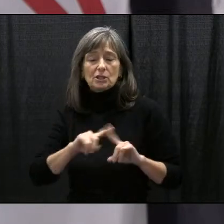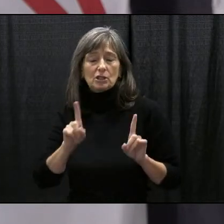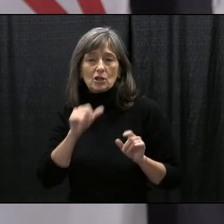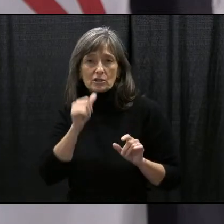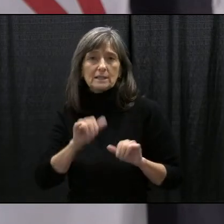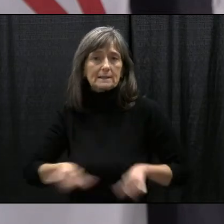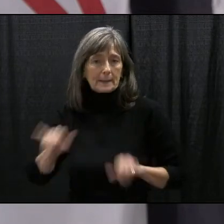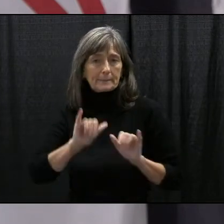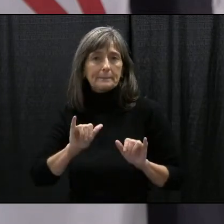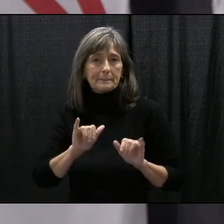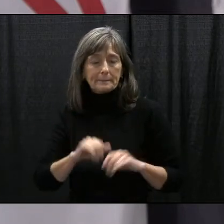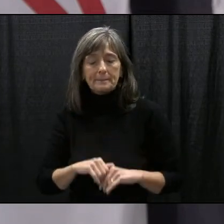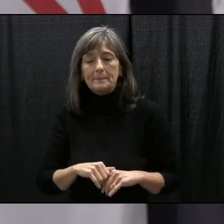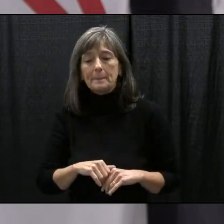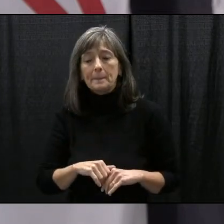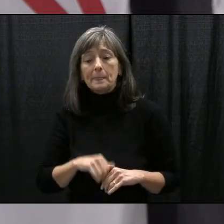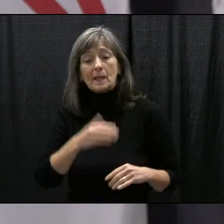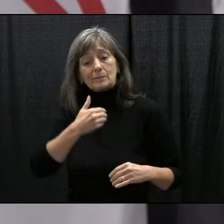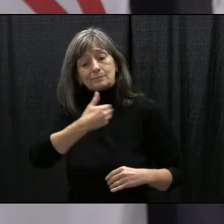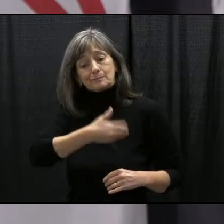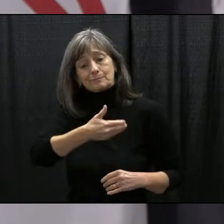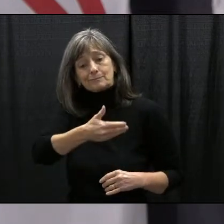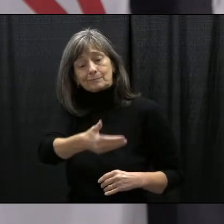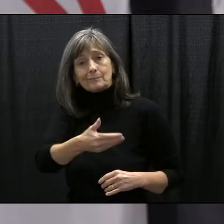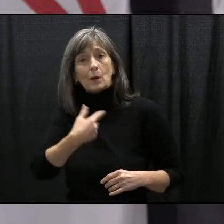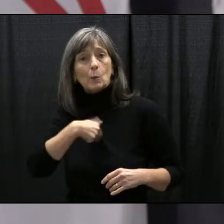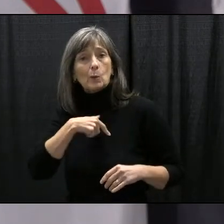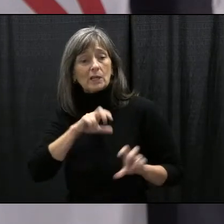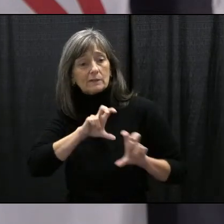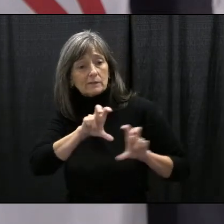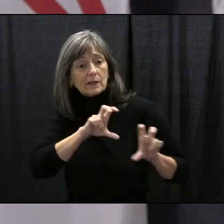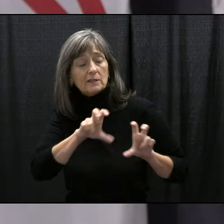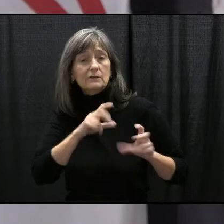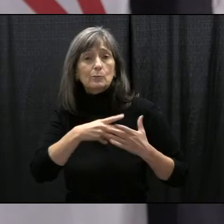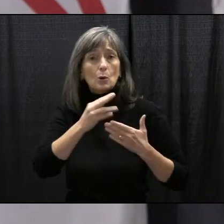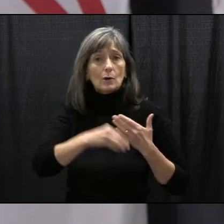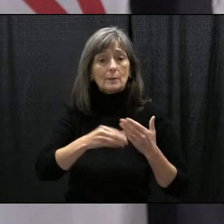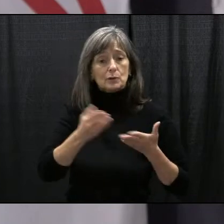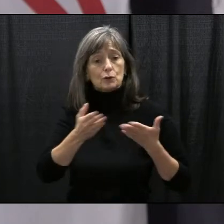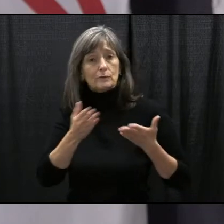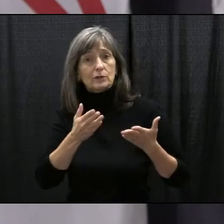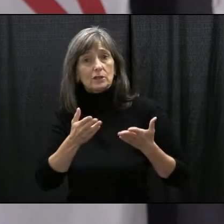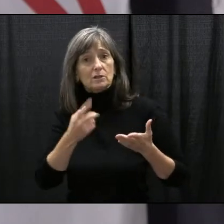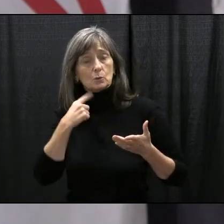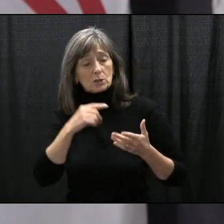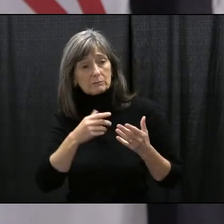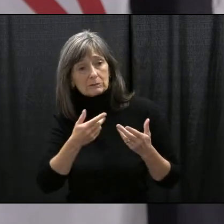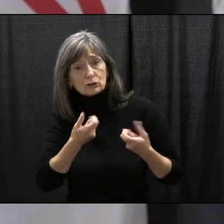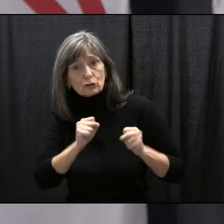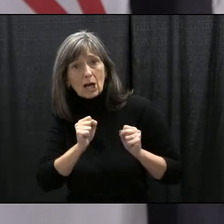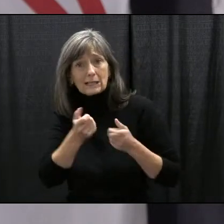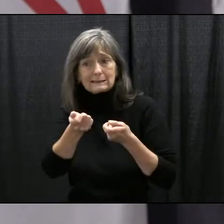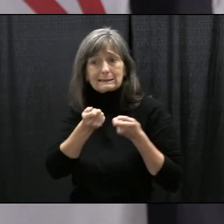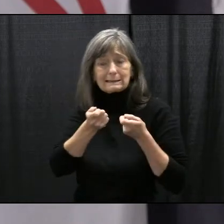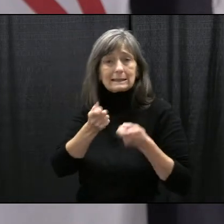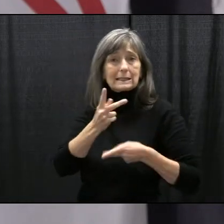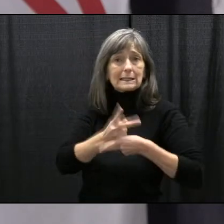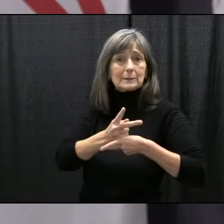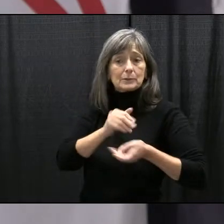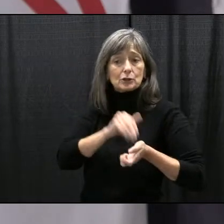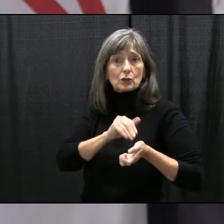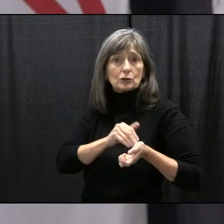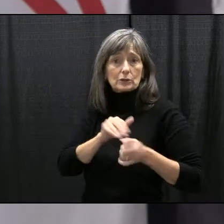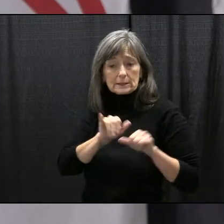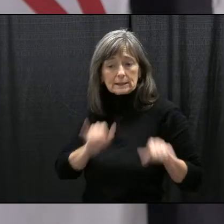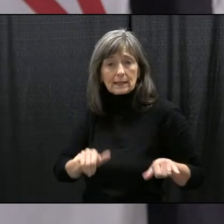the years, we've made significant investments in programs and services aimed at attracting and retaining physicians in our